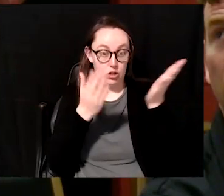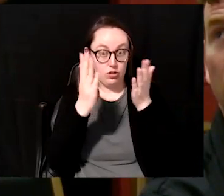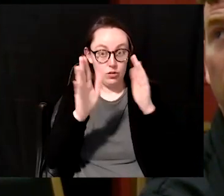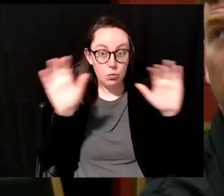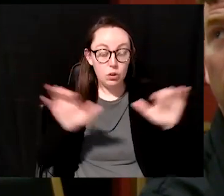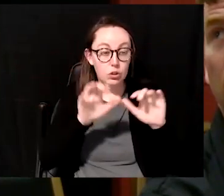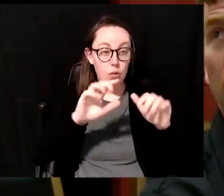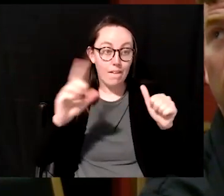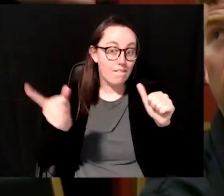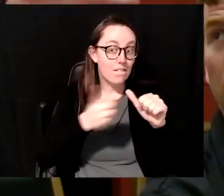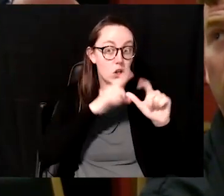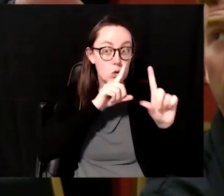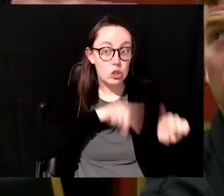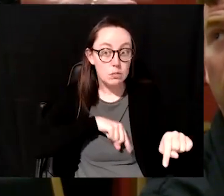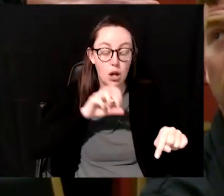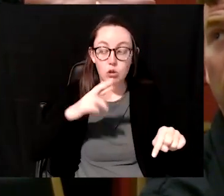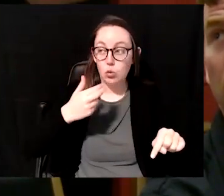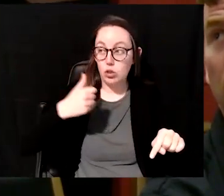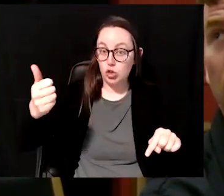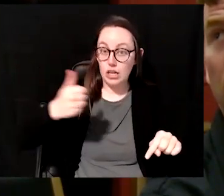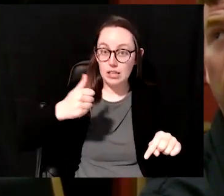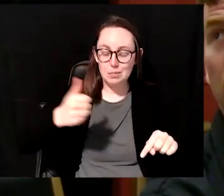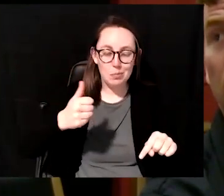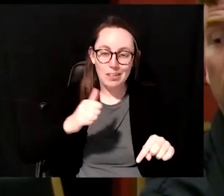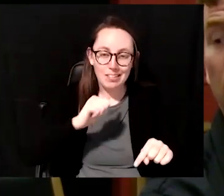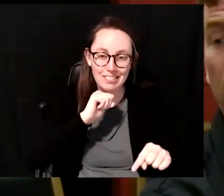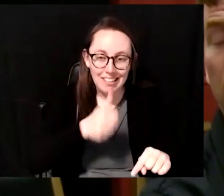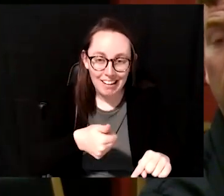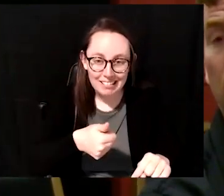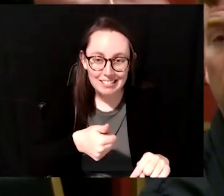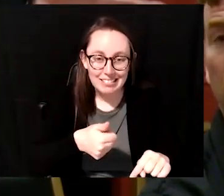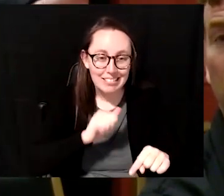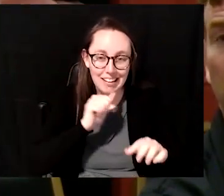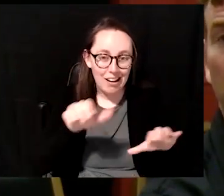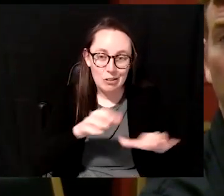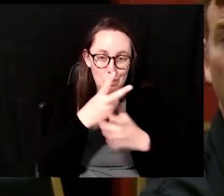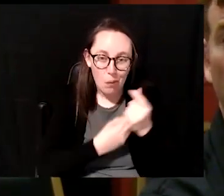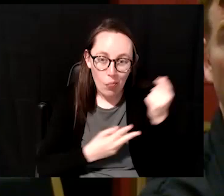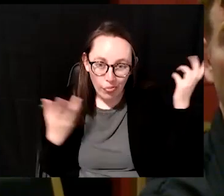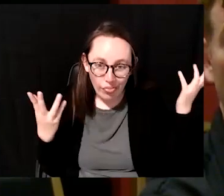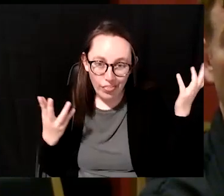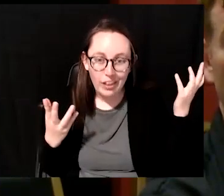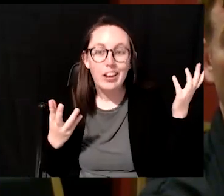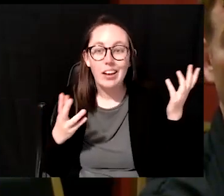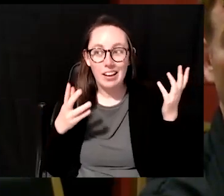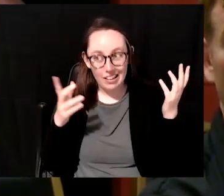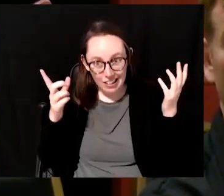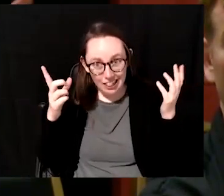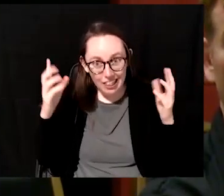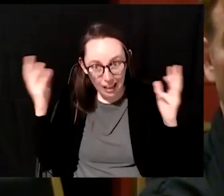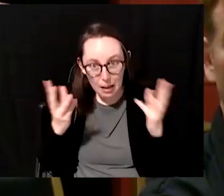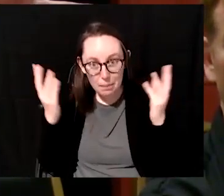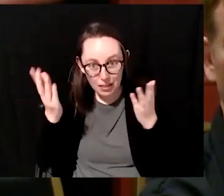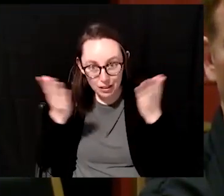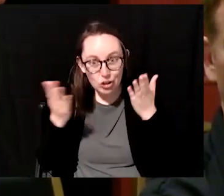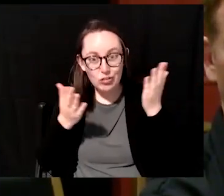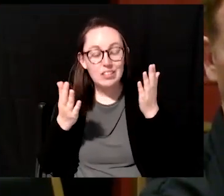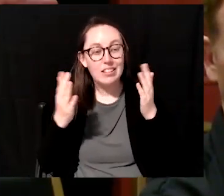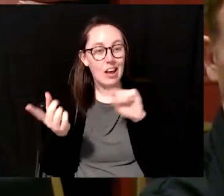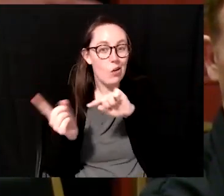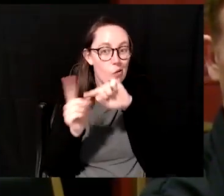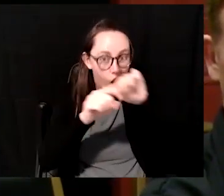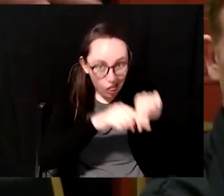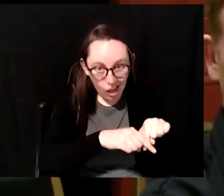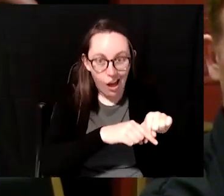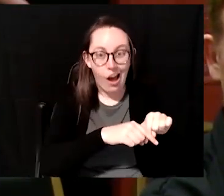they rely on all other towns to do to provide their fire department to provide first response so regardless of what's